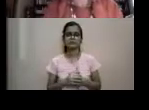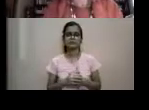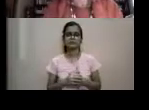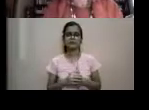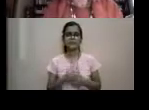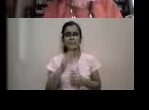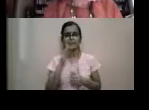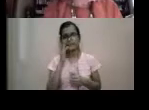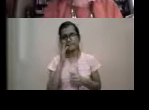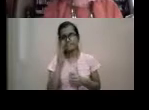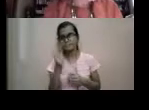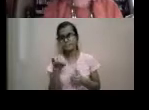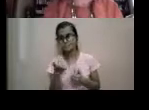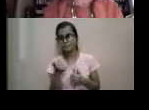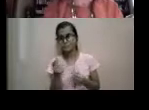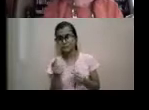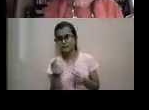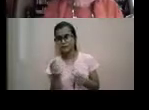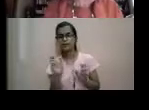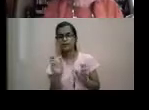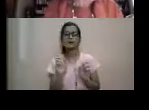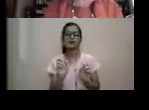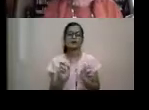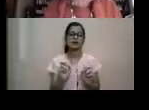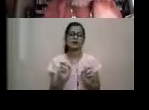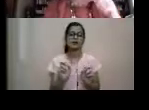Is there a problem? Okay. We can